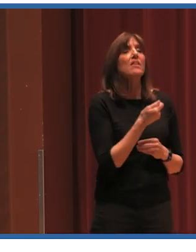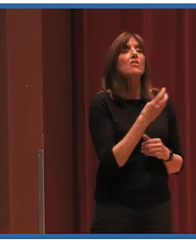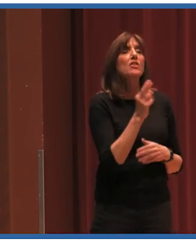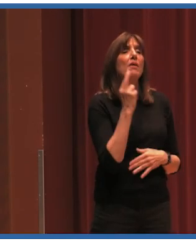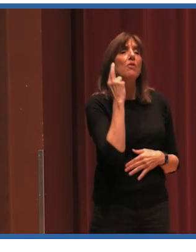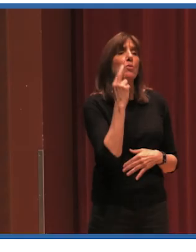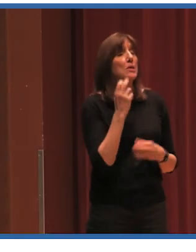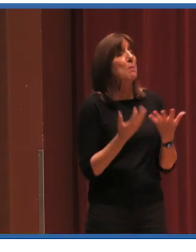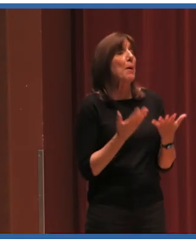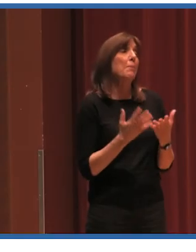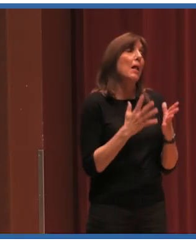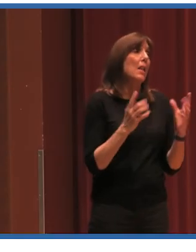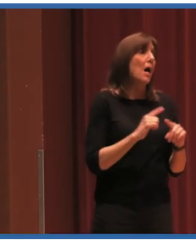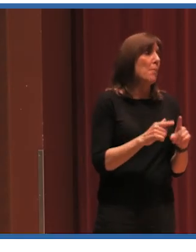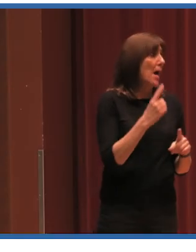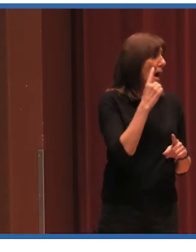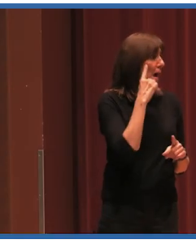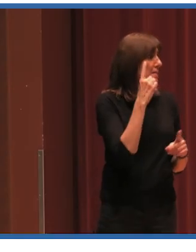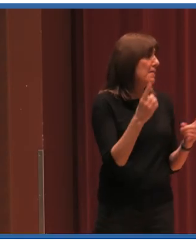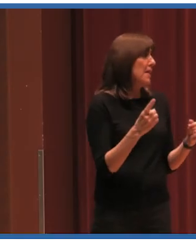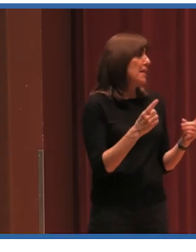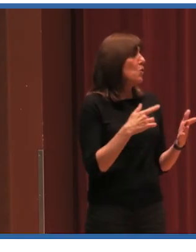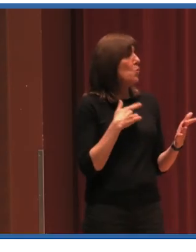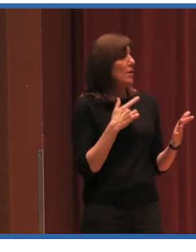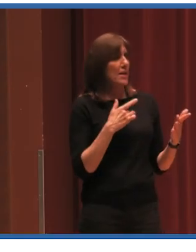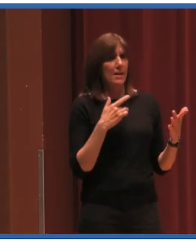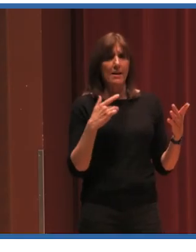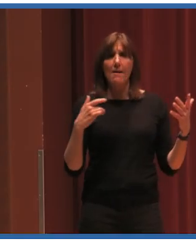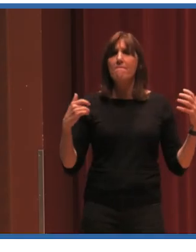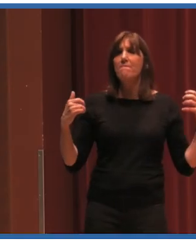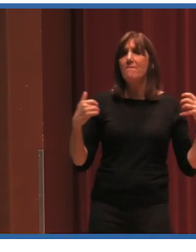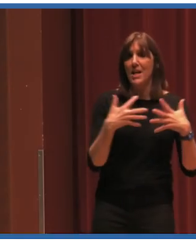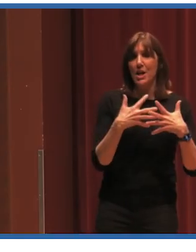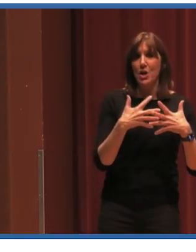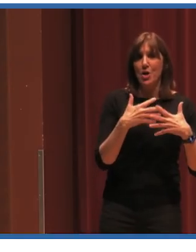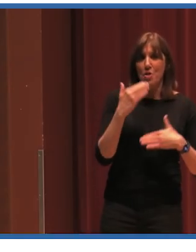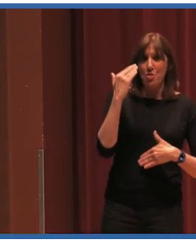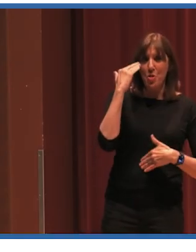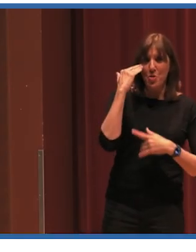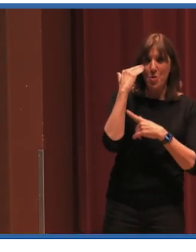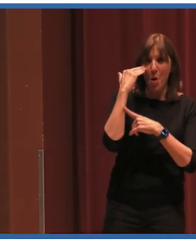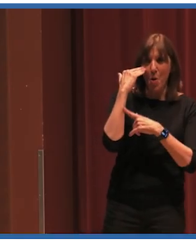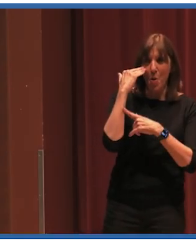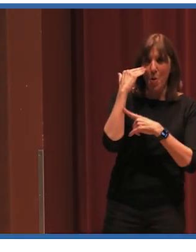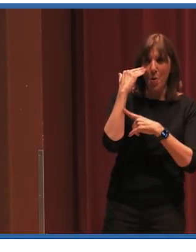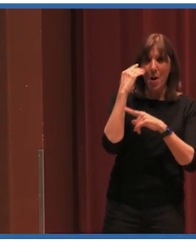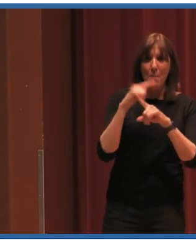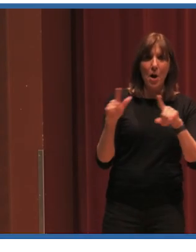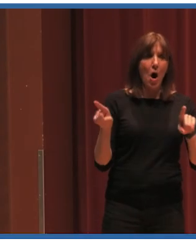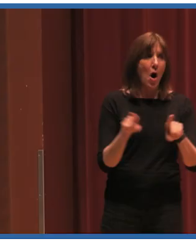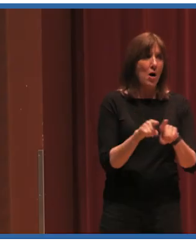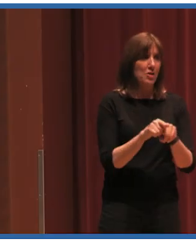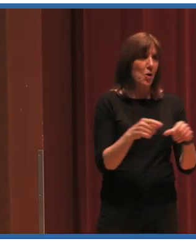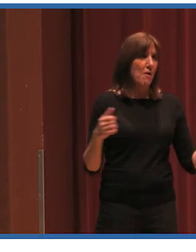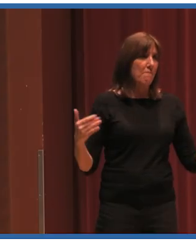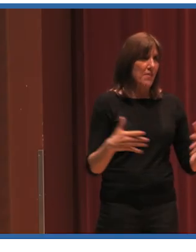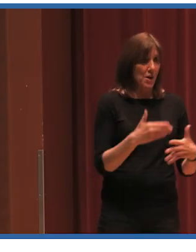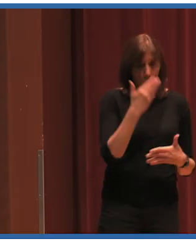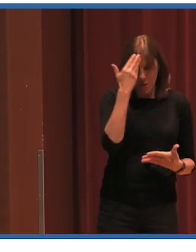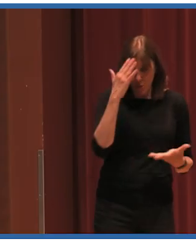but I think there'd be fear in the known, but also a lot of fear in the